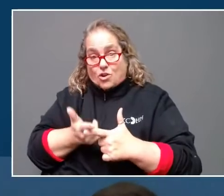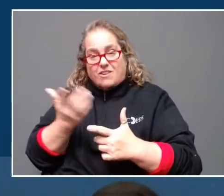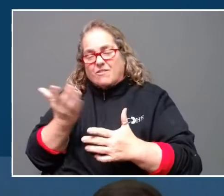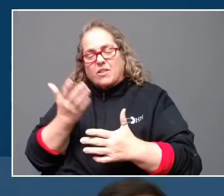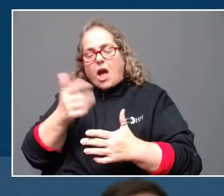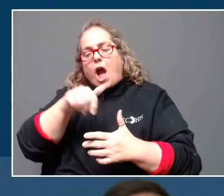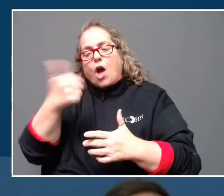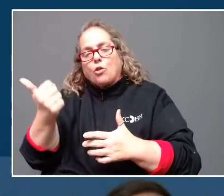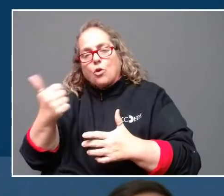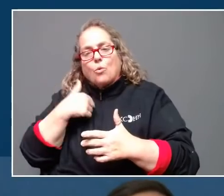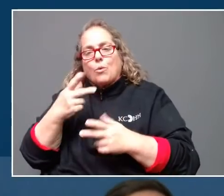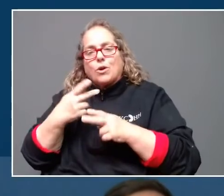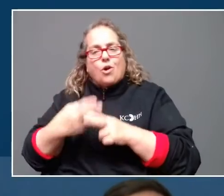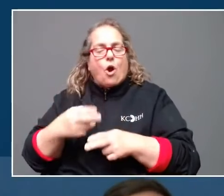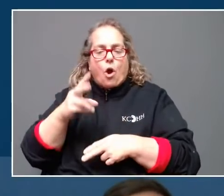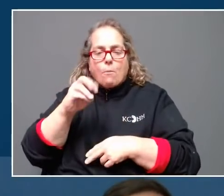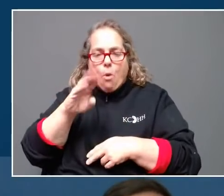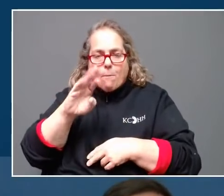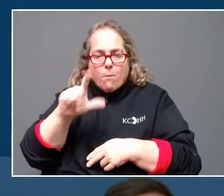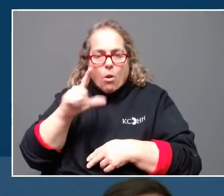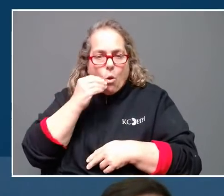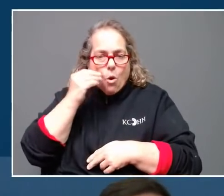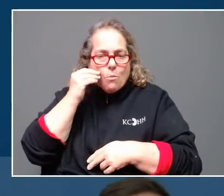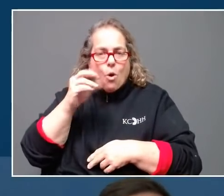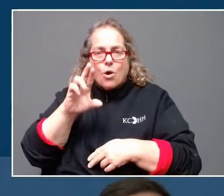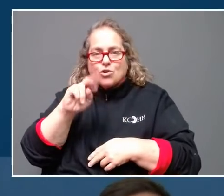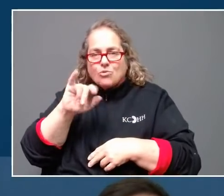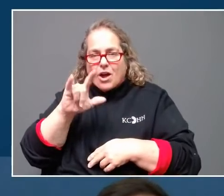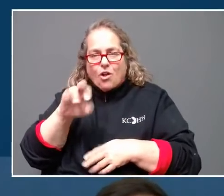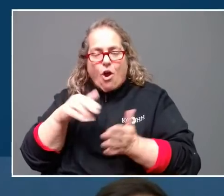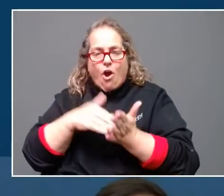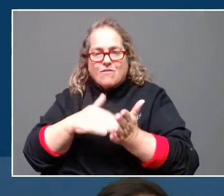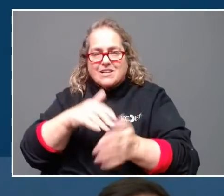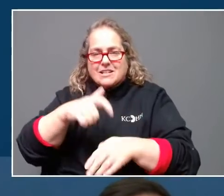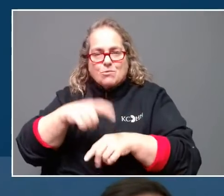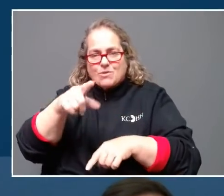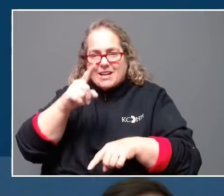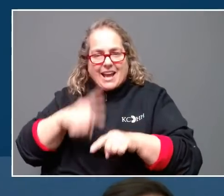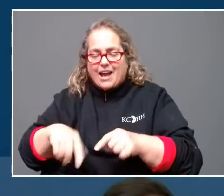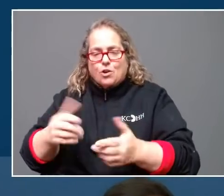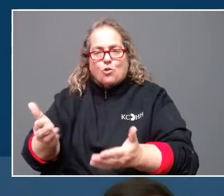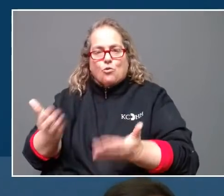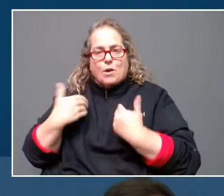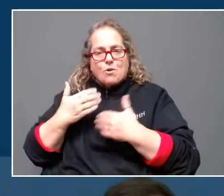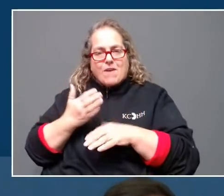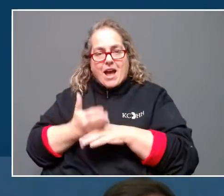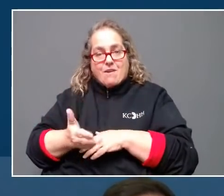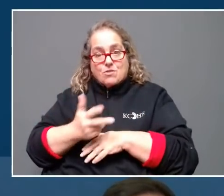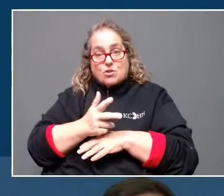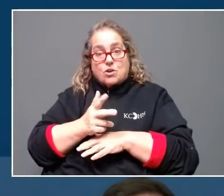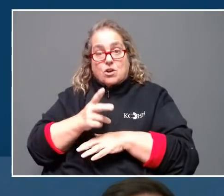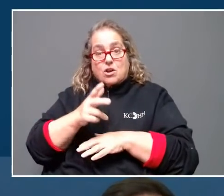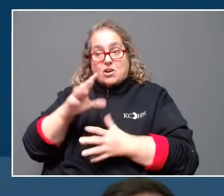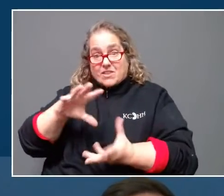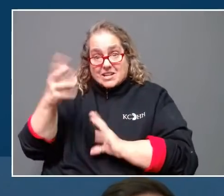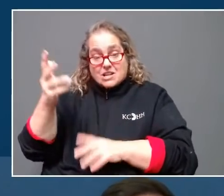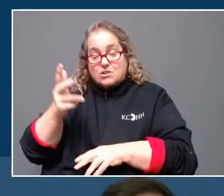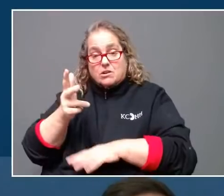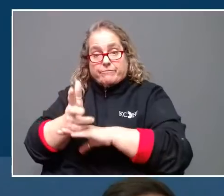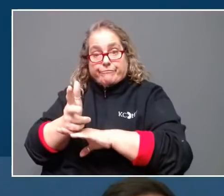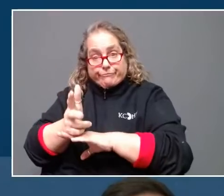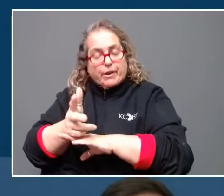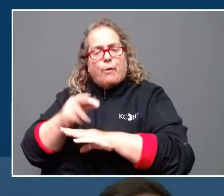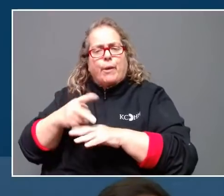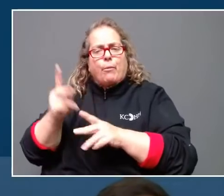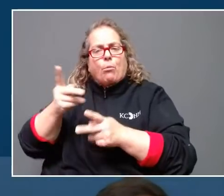trailer or a mobile home, oftentimes you cannot get removed after the disaster. They end up abandoned and they